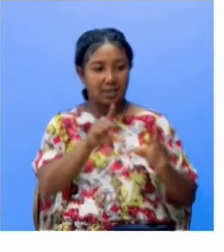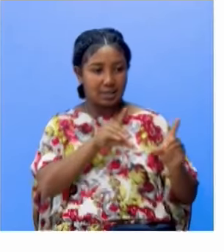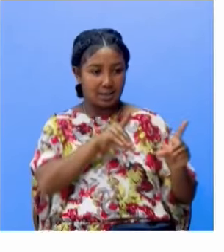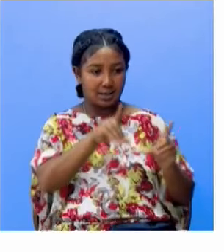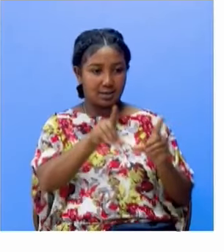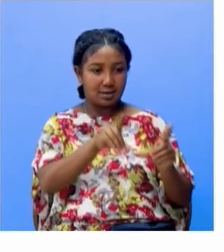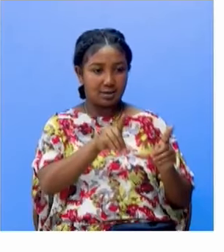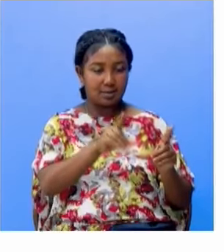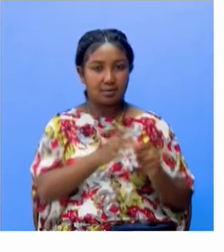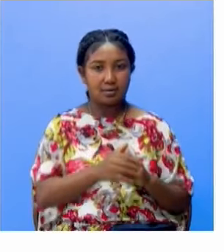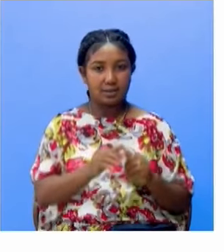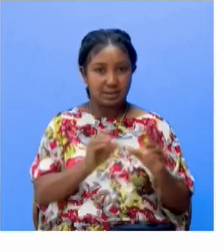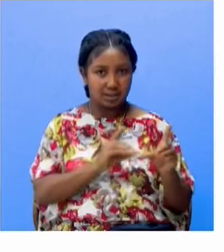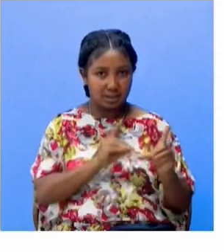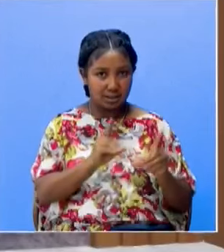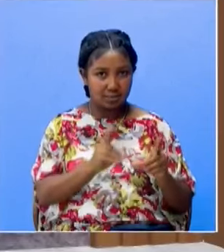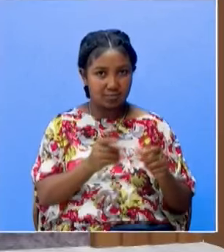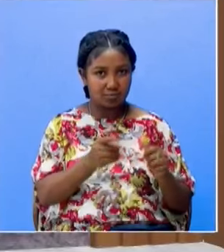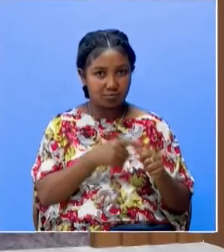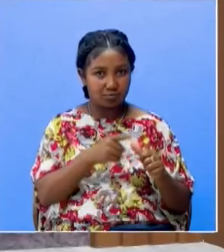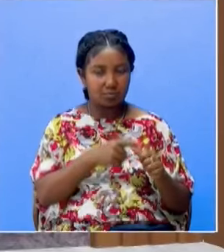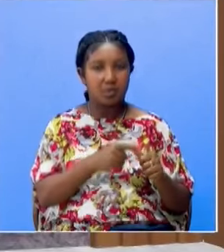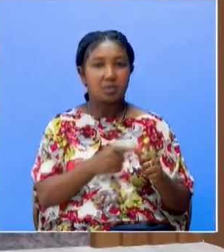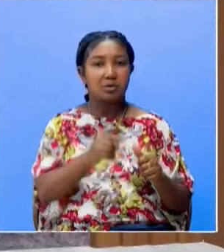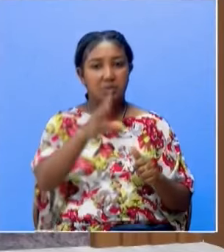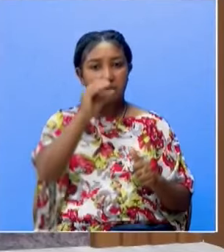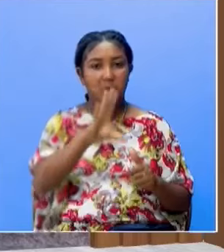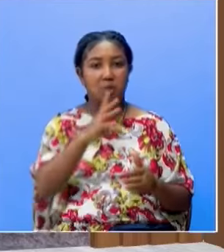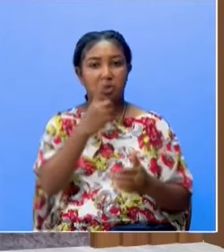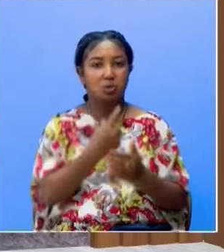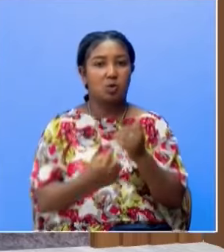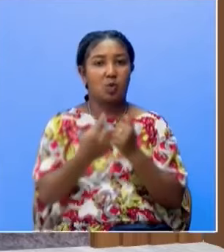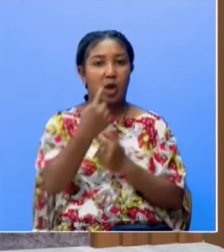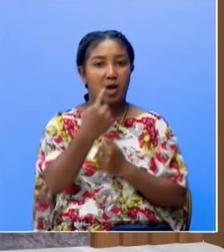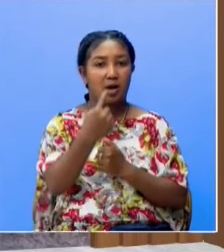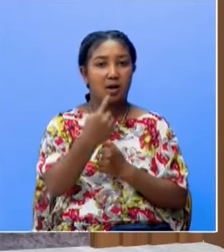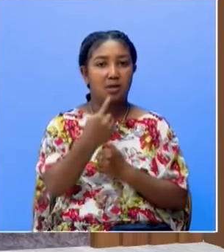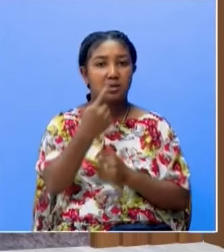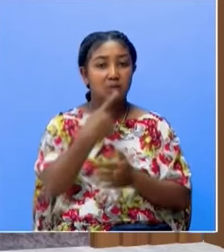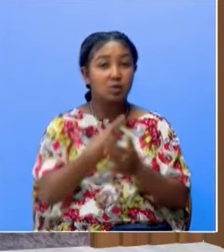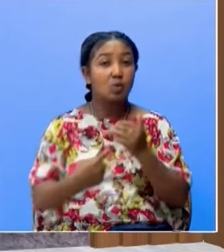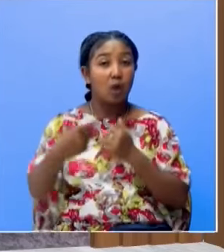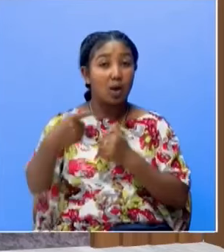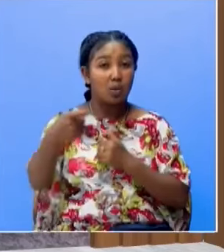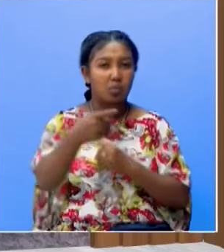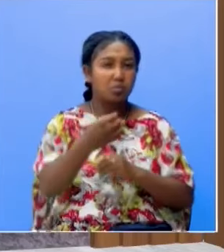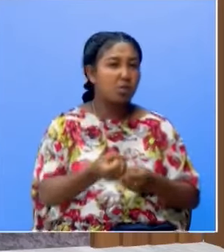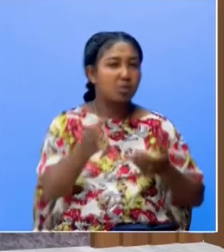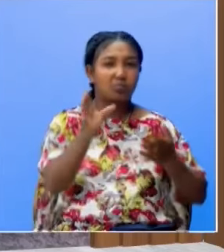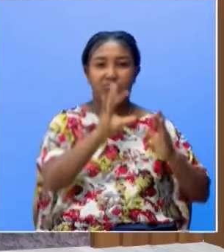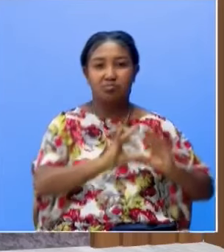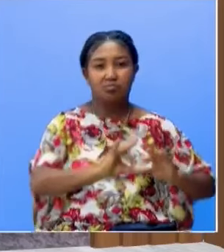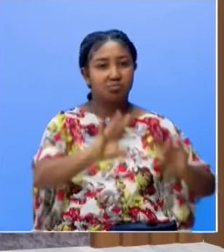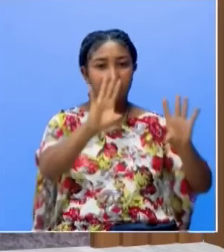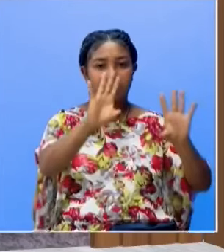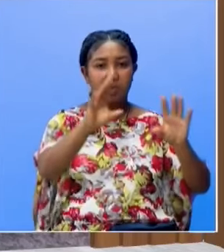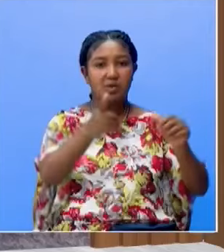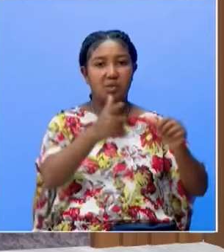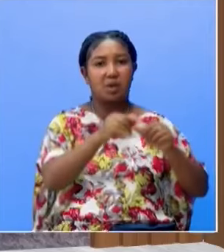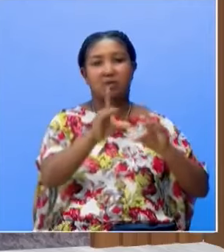Don't worry about the subject. If the subject is singular. If the subject is singular. If it is singular or plural, don't worry. We have to start from